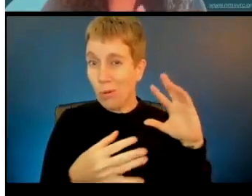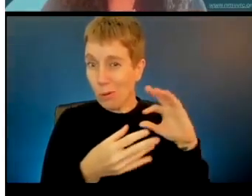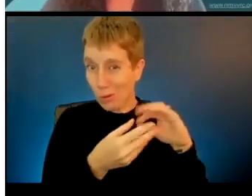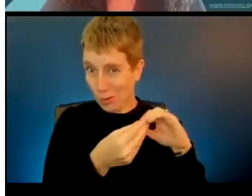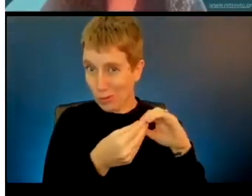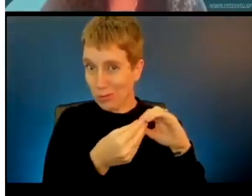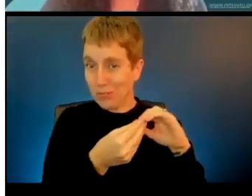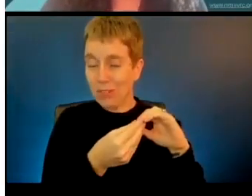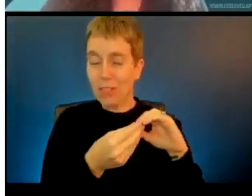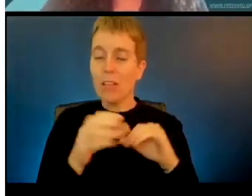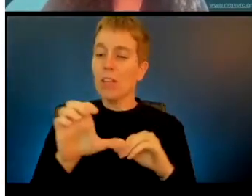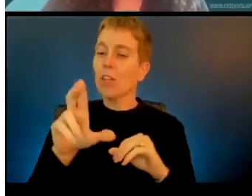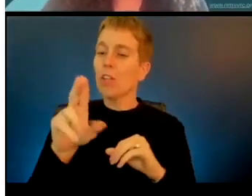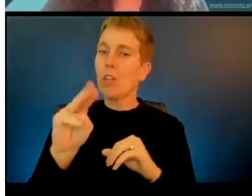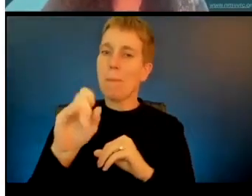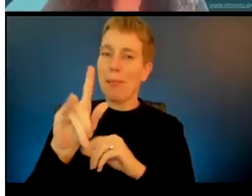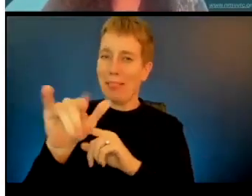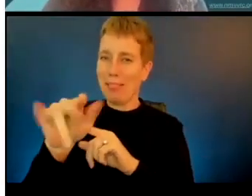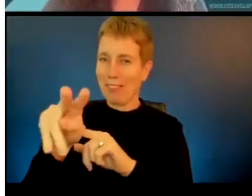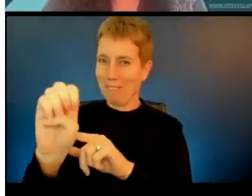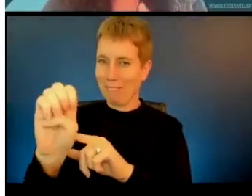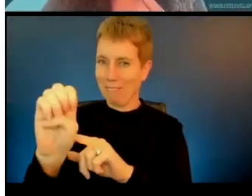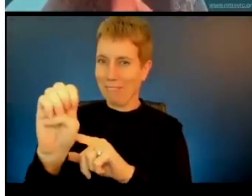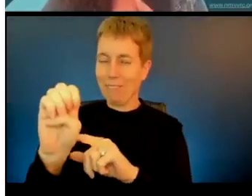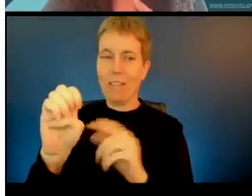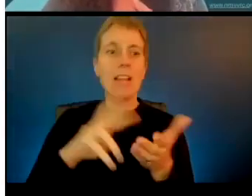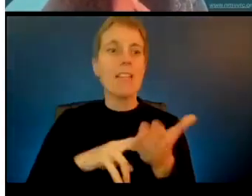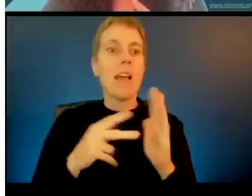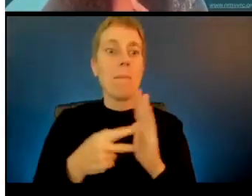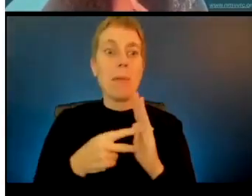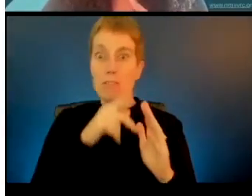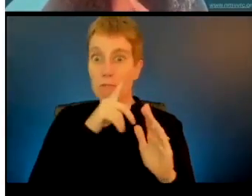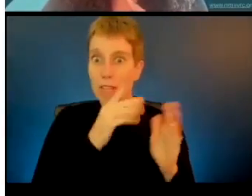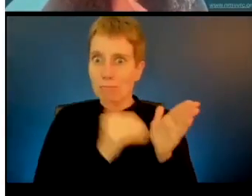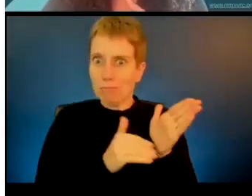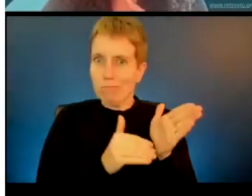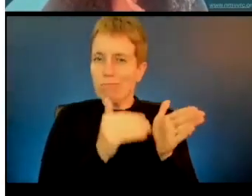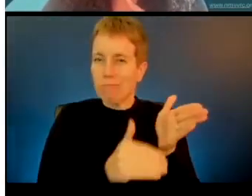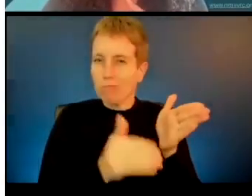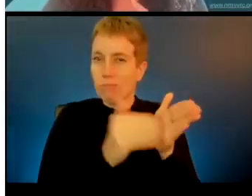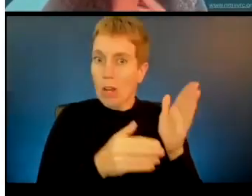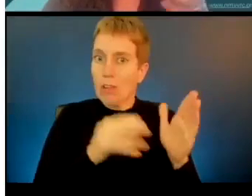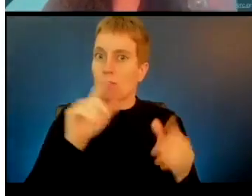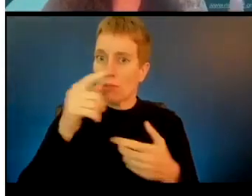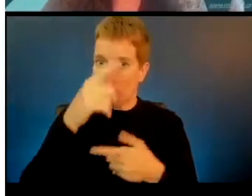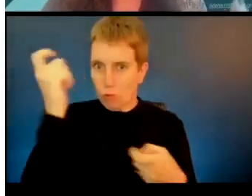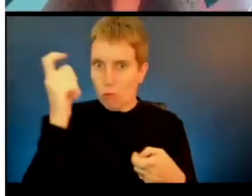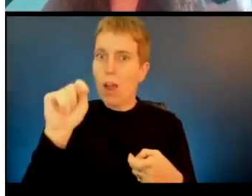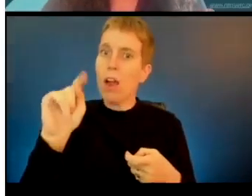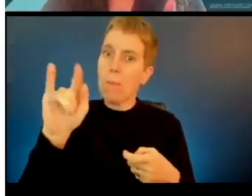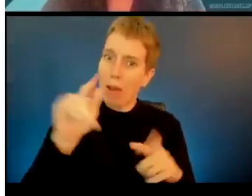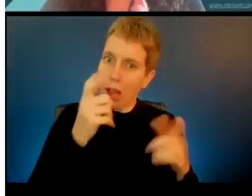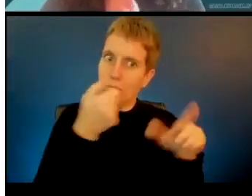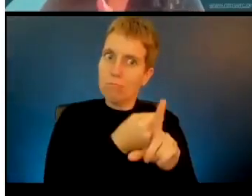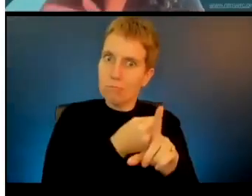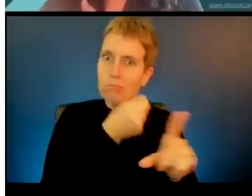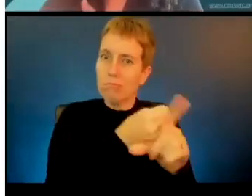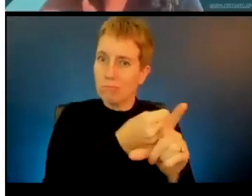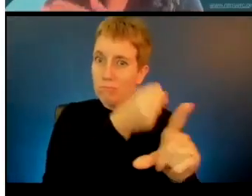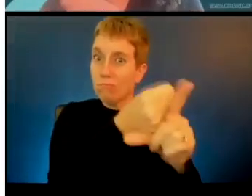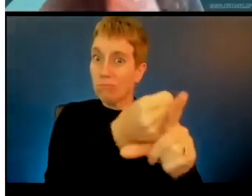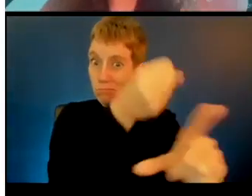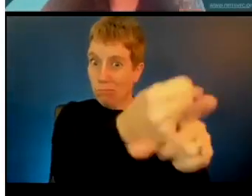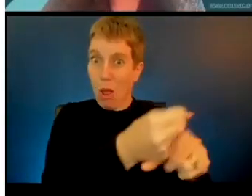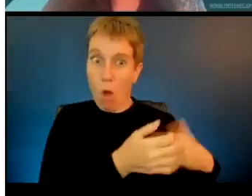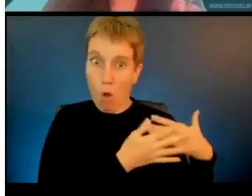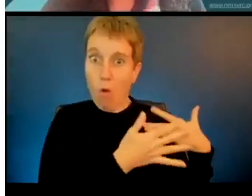of multiple traumas over the course of a lifetime. So me as an individual could experience multiple different traumatic